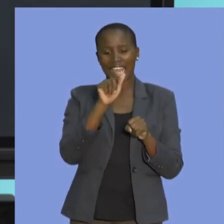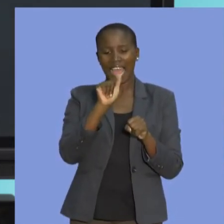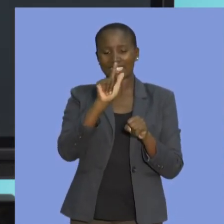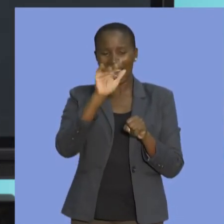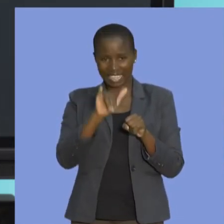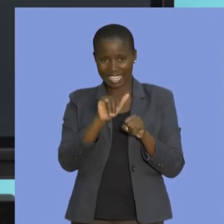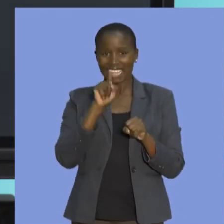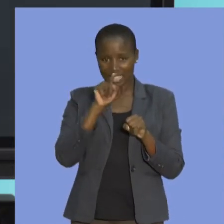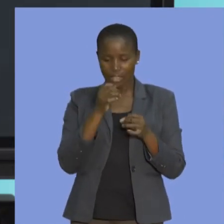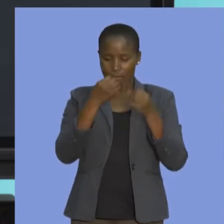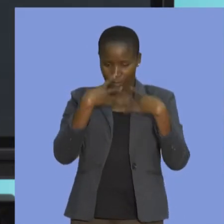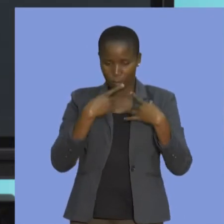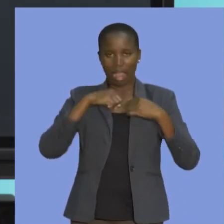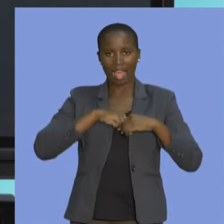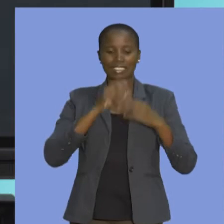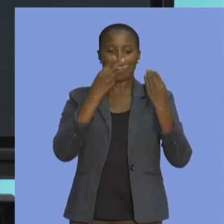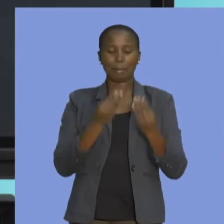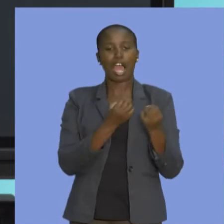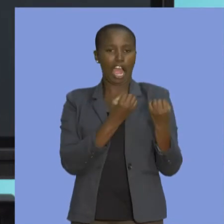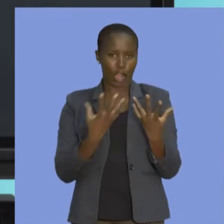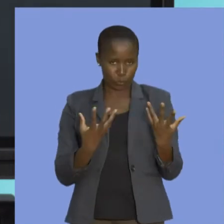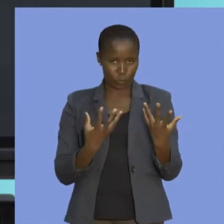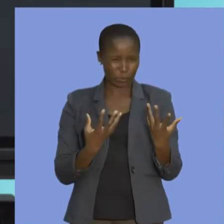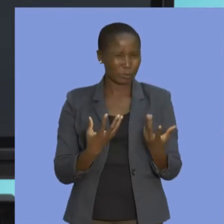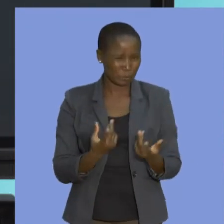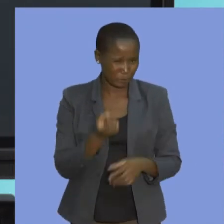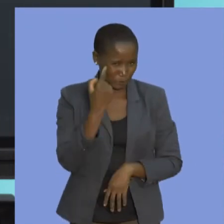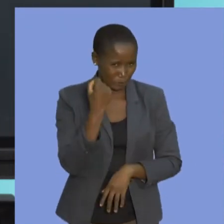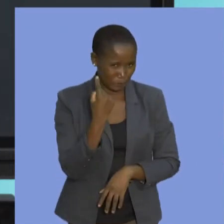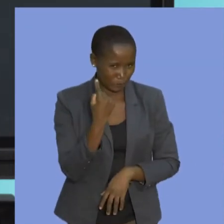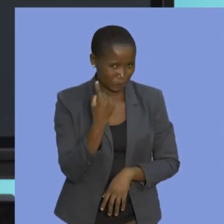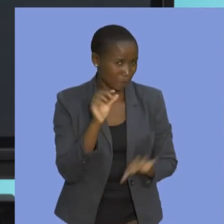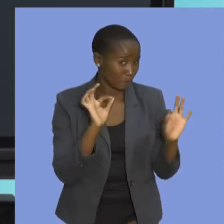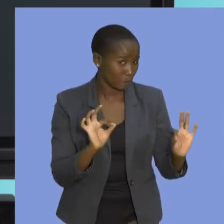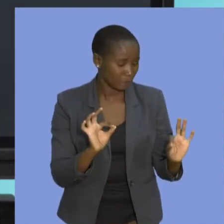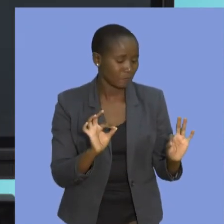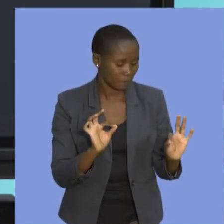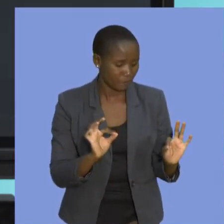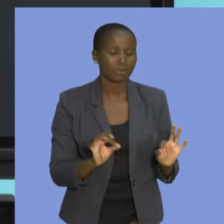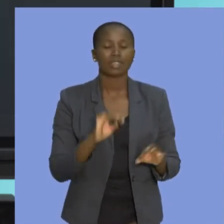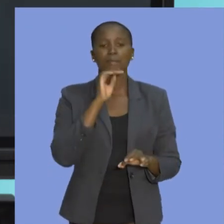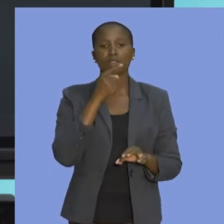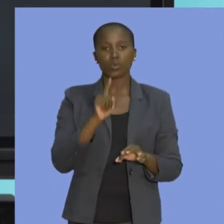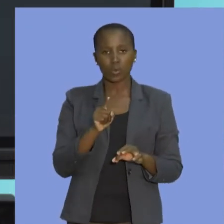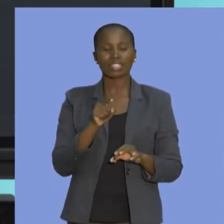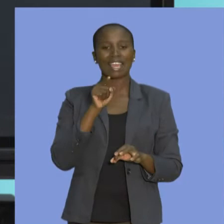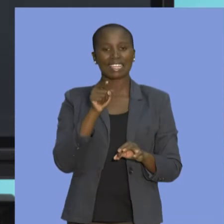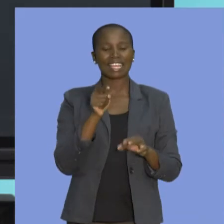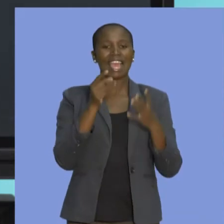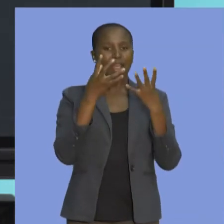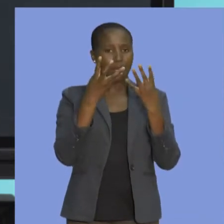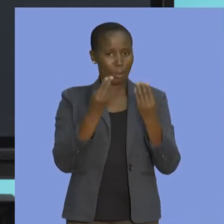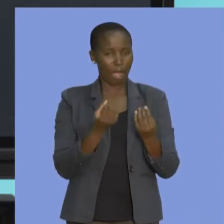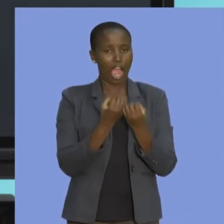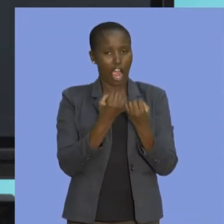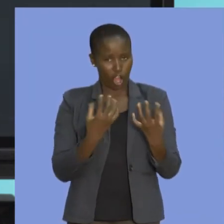frequency. Are we all together? Okay, fantastic. So it's a frequency and tally.